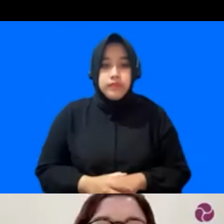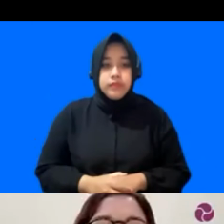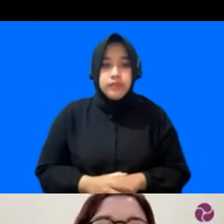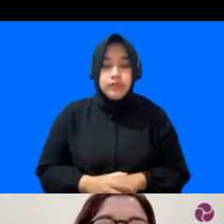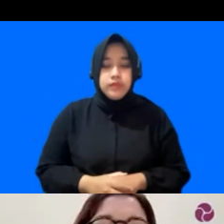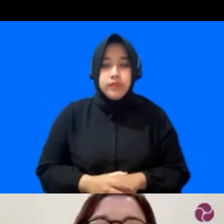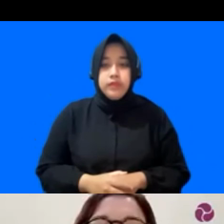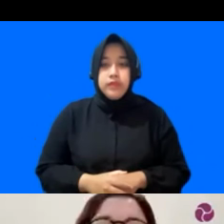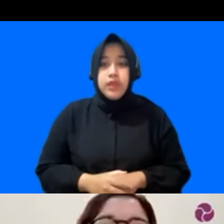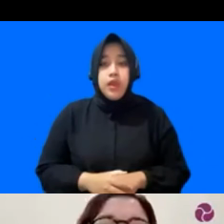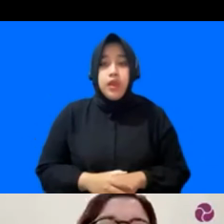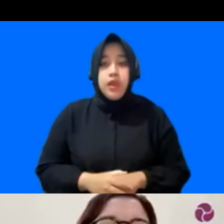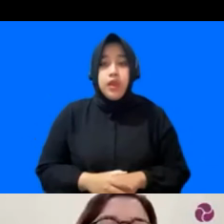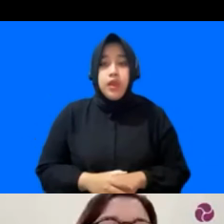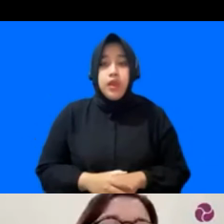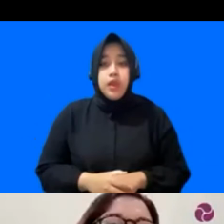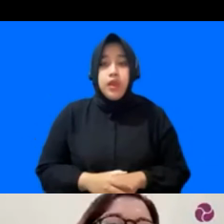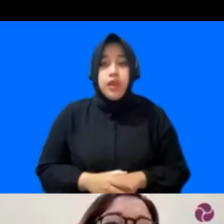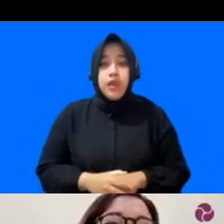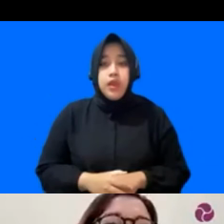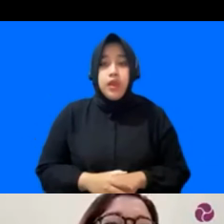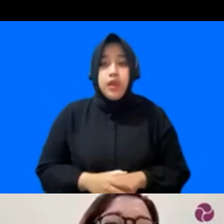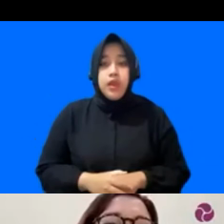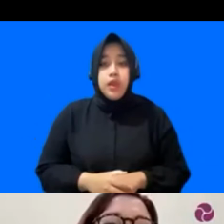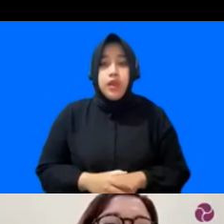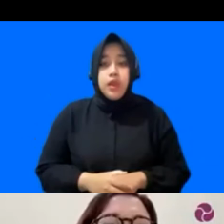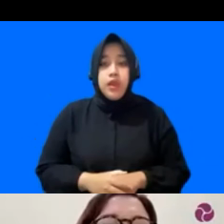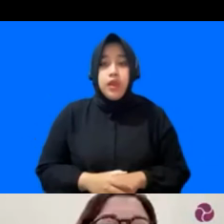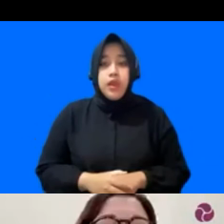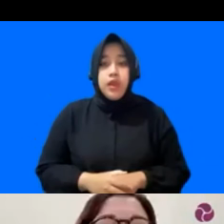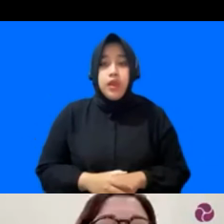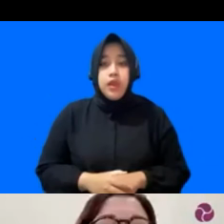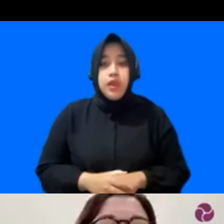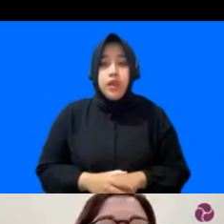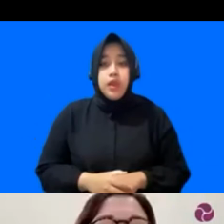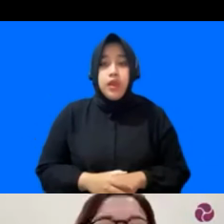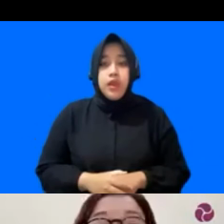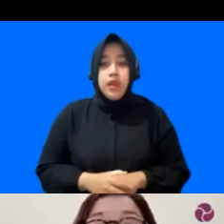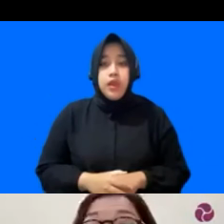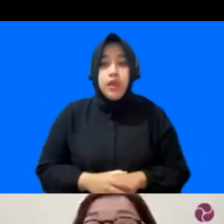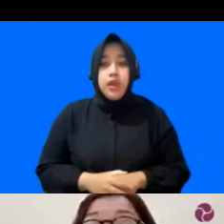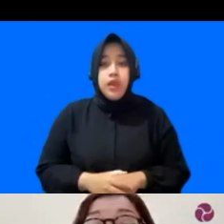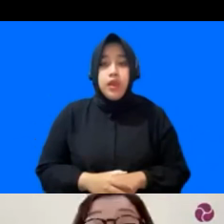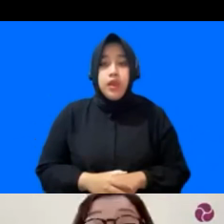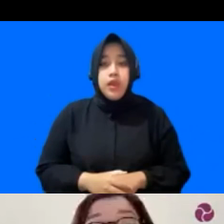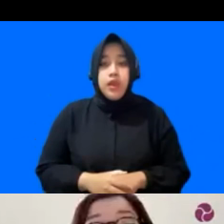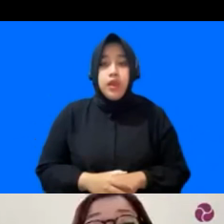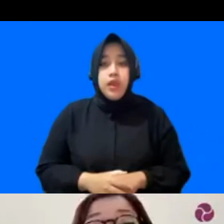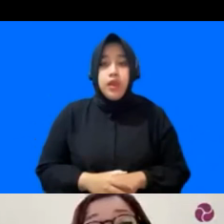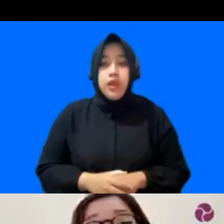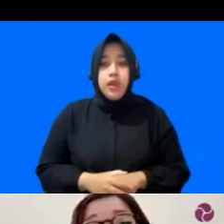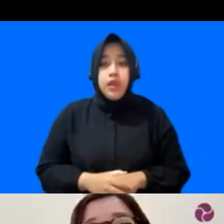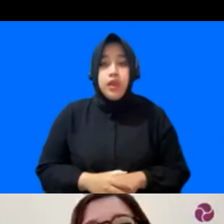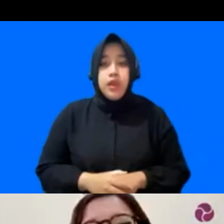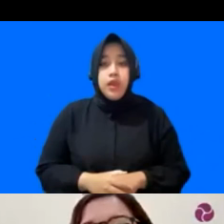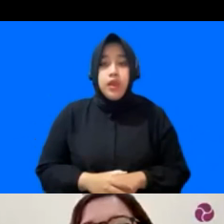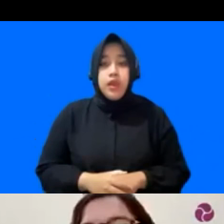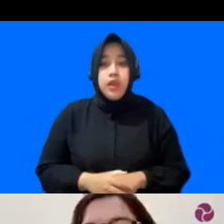us this morning. The first one is Bapak Haji Muhammad Ramdan Pumanto, the mayor of Makassar